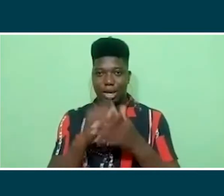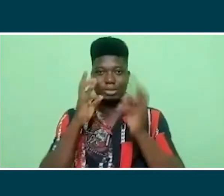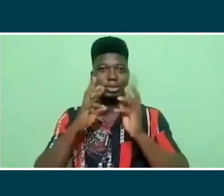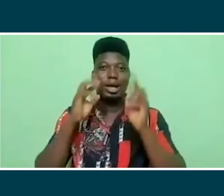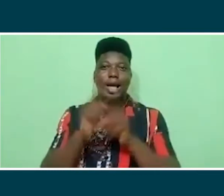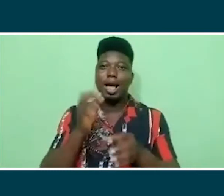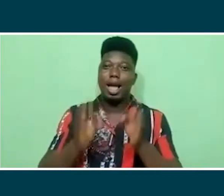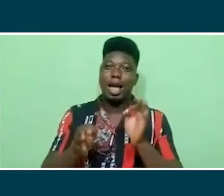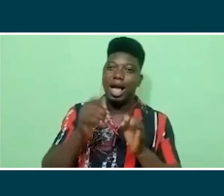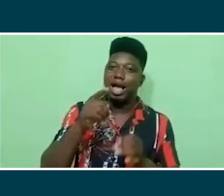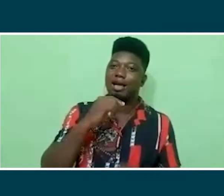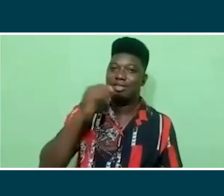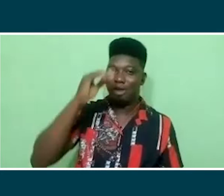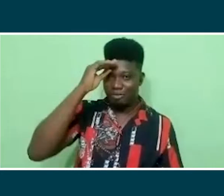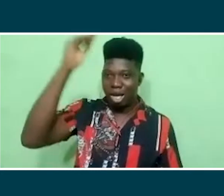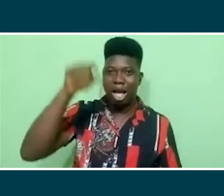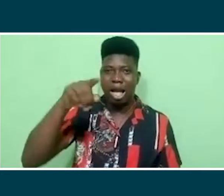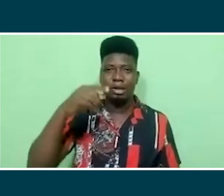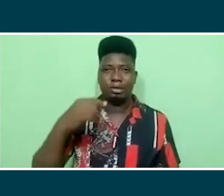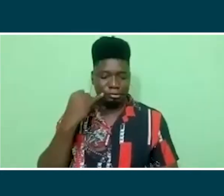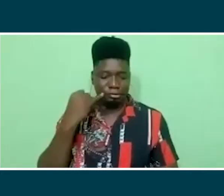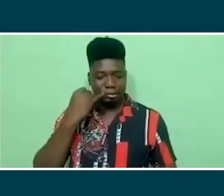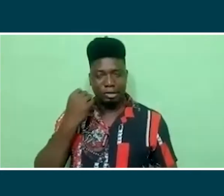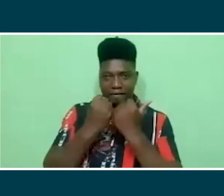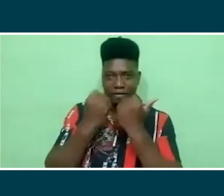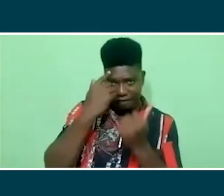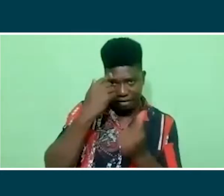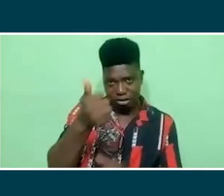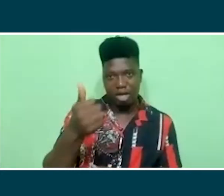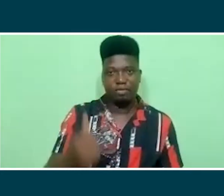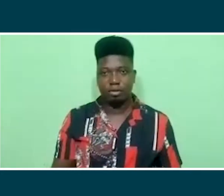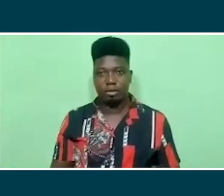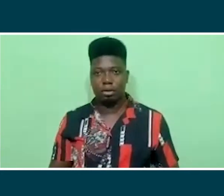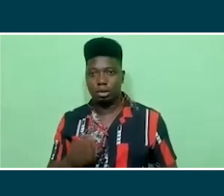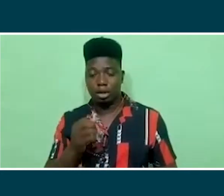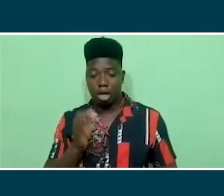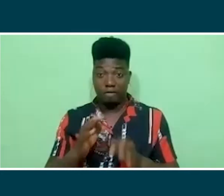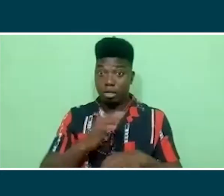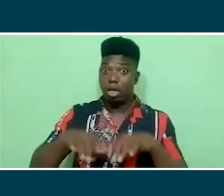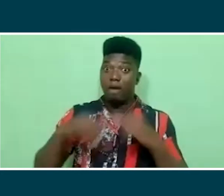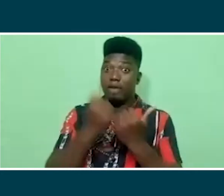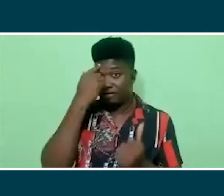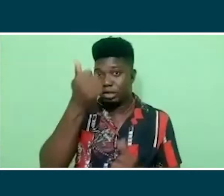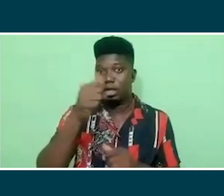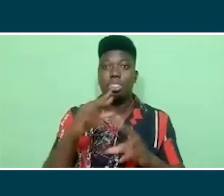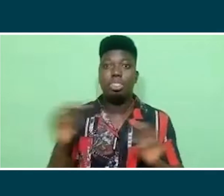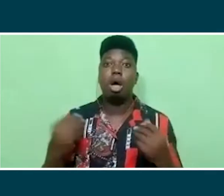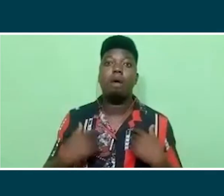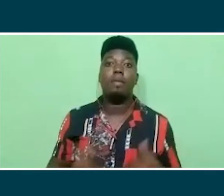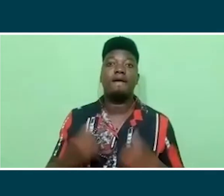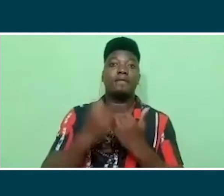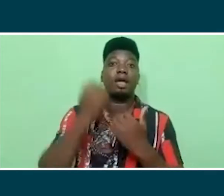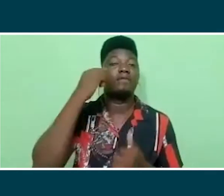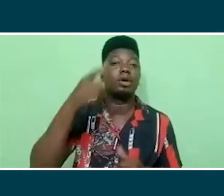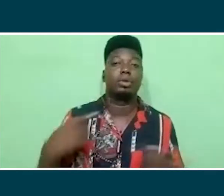fight for yourself. If you don't fight for yourself, no one is going to fight for you. So what did I do? In me trying